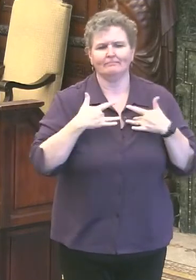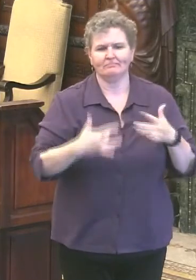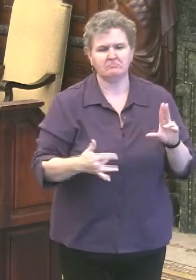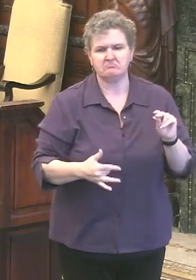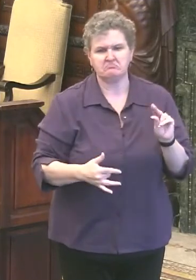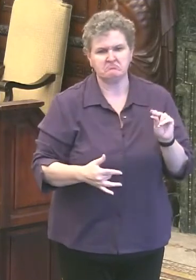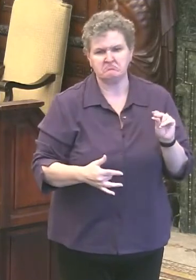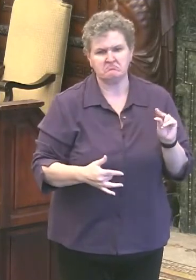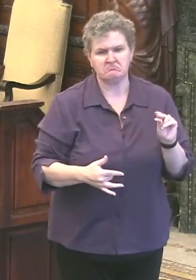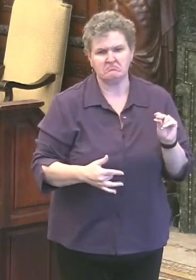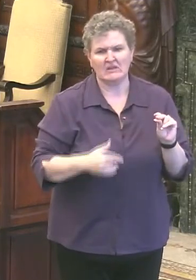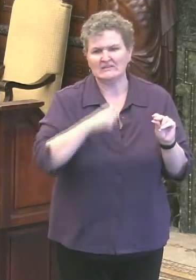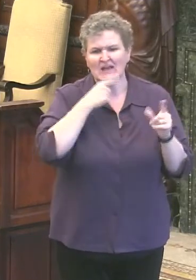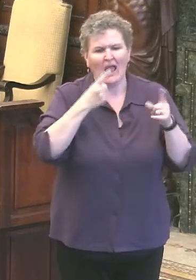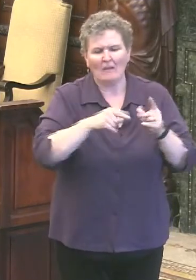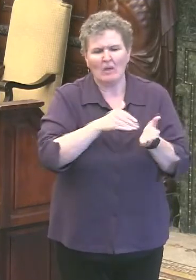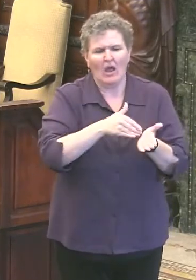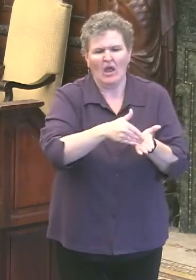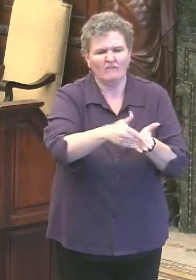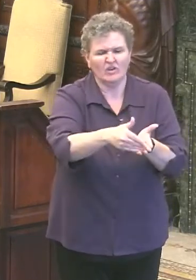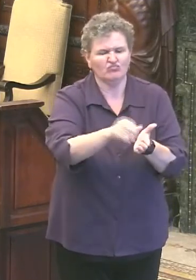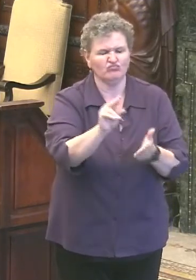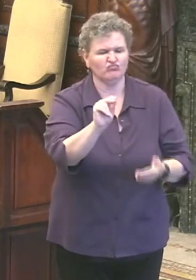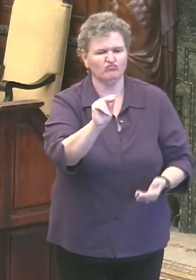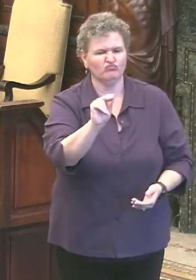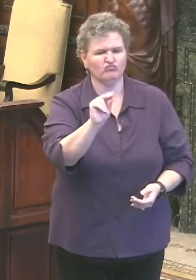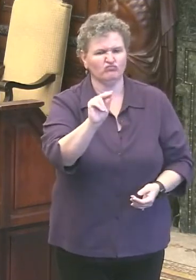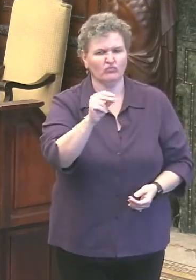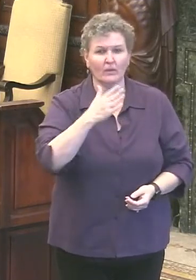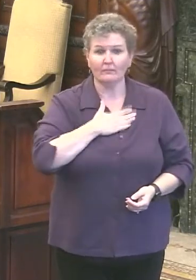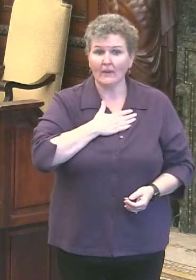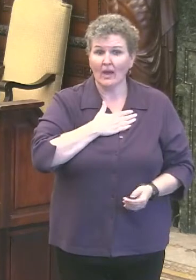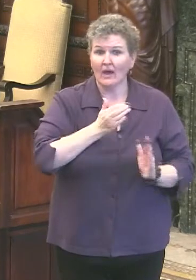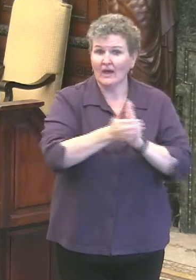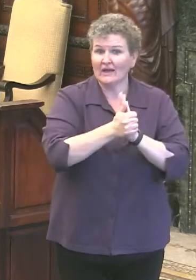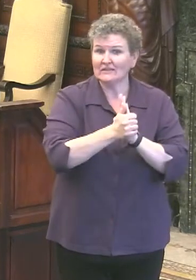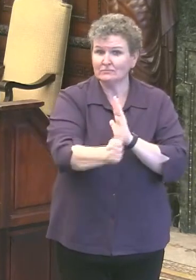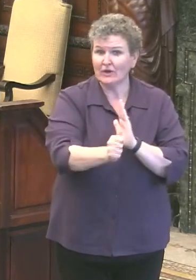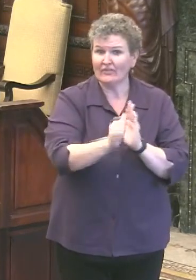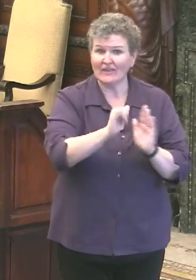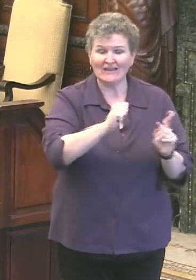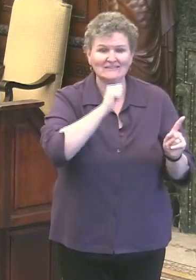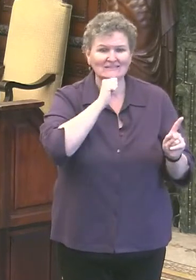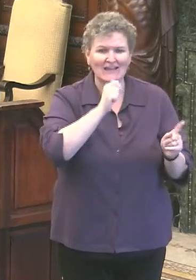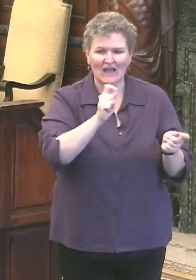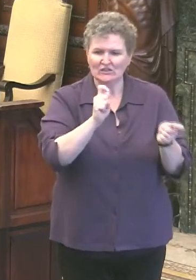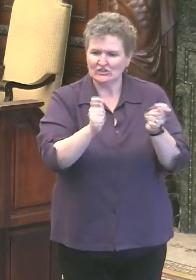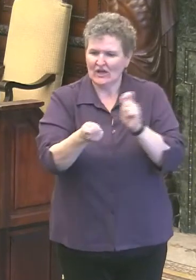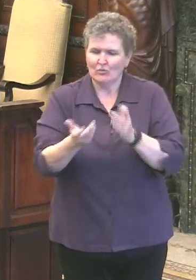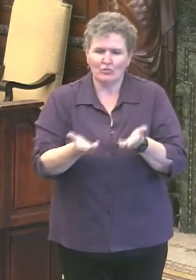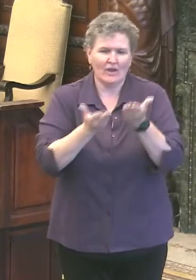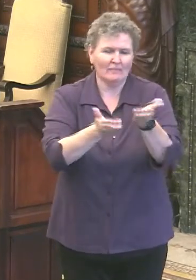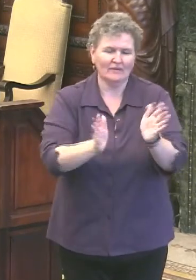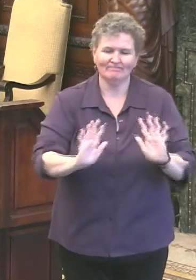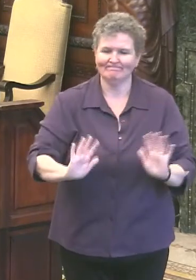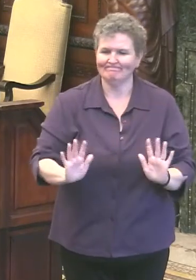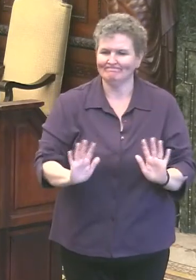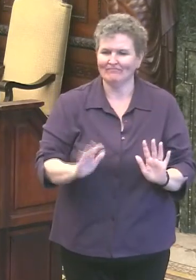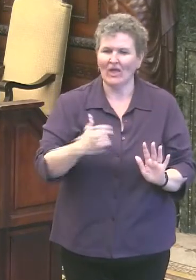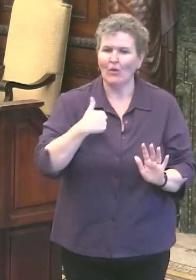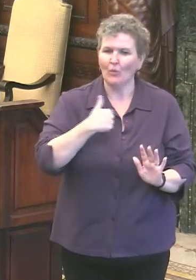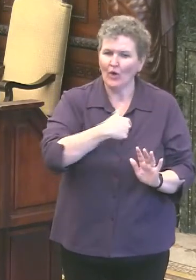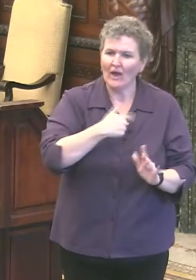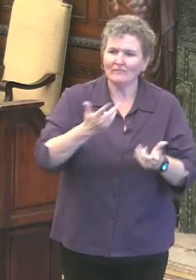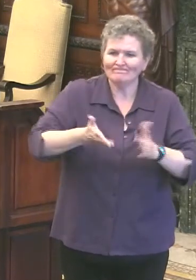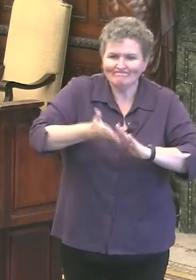very often. And the feeling of our experts is that it wouldn't really change our recommendations for how we operate the